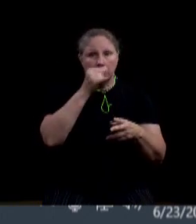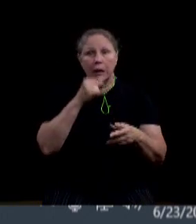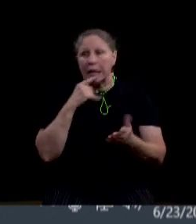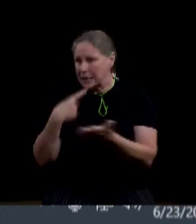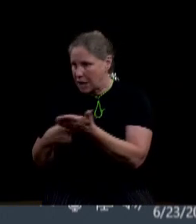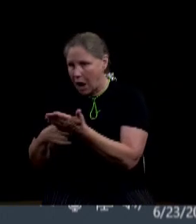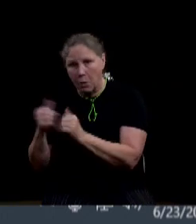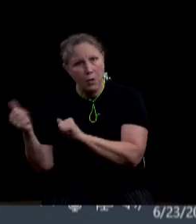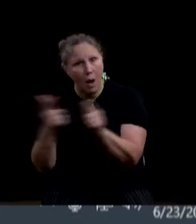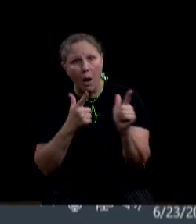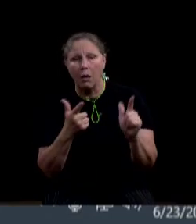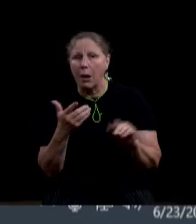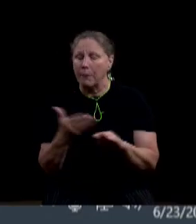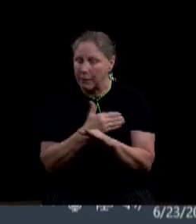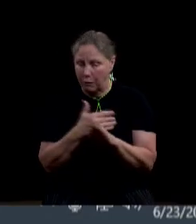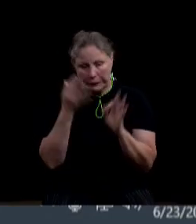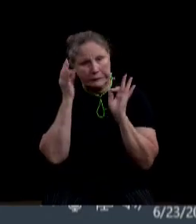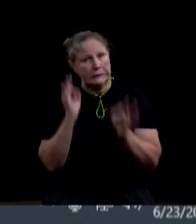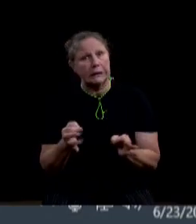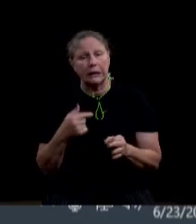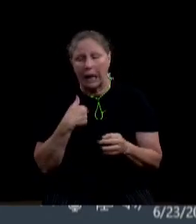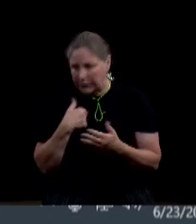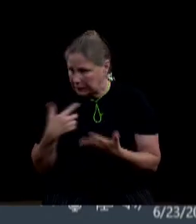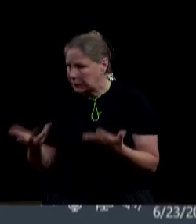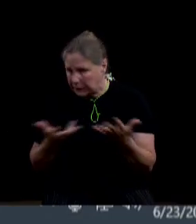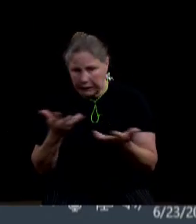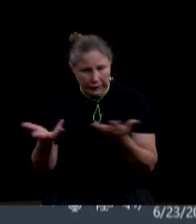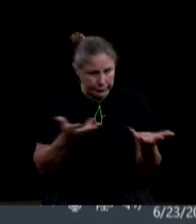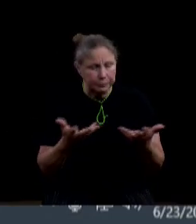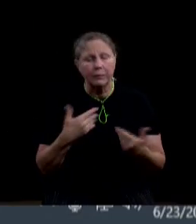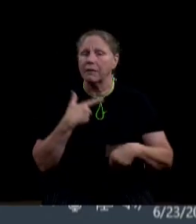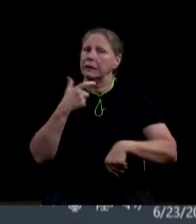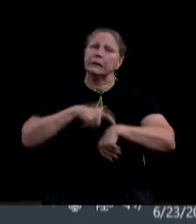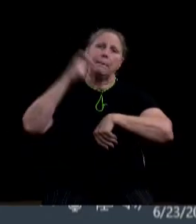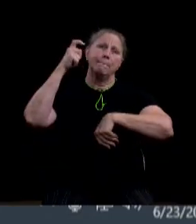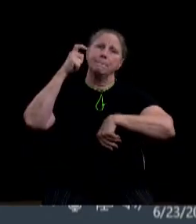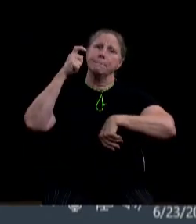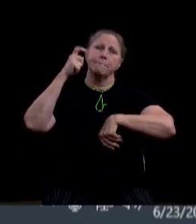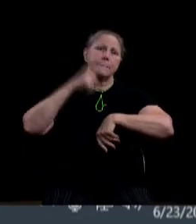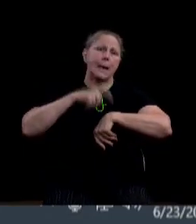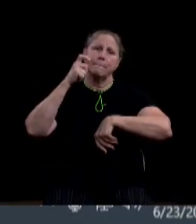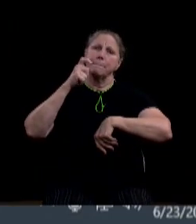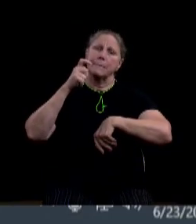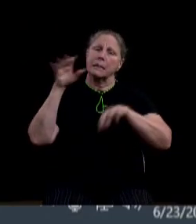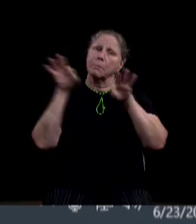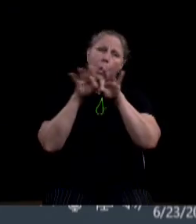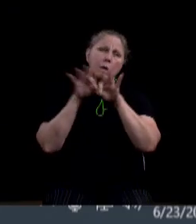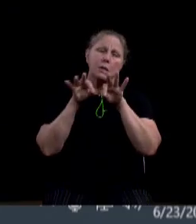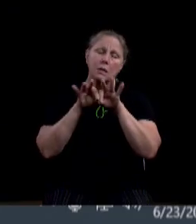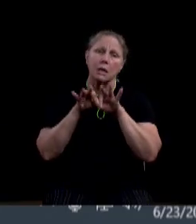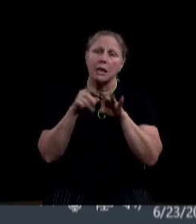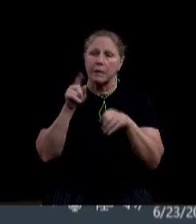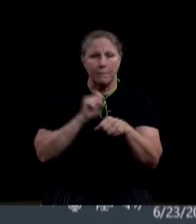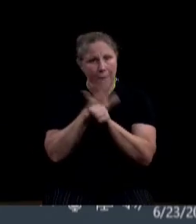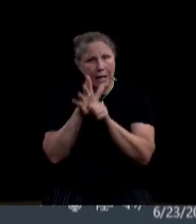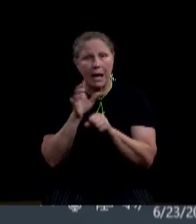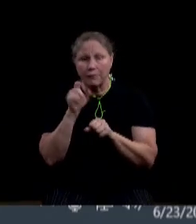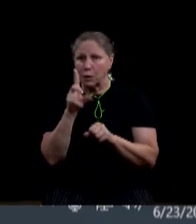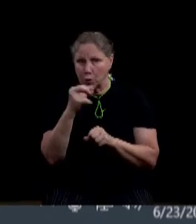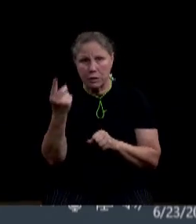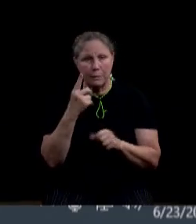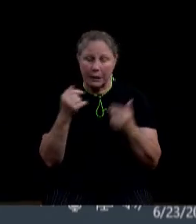I felt the time was critical. I mean, that's the way this pandemic works. If you're going to take a measure, you need to act quickly rather than waiting to